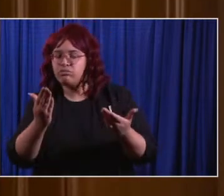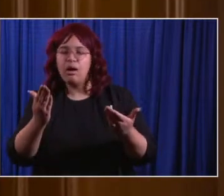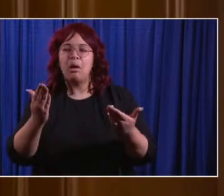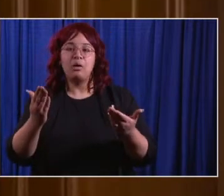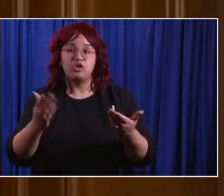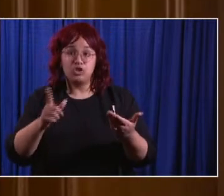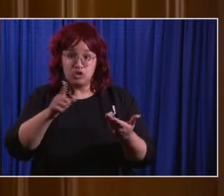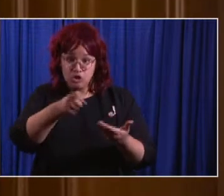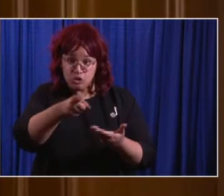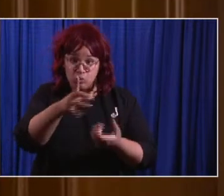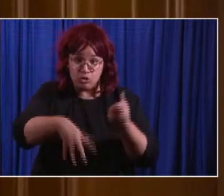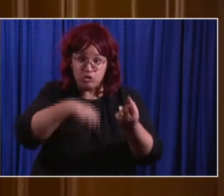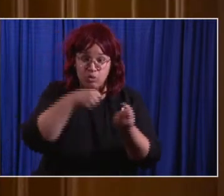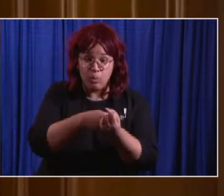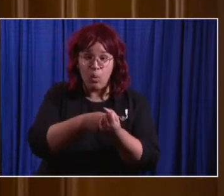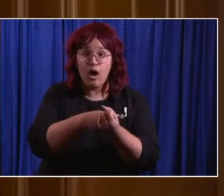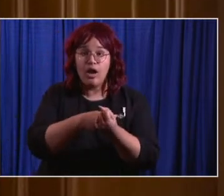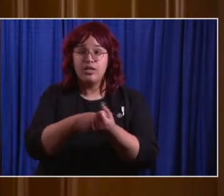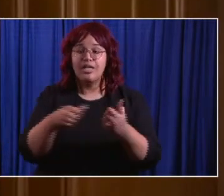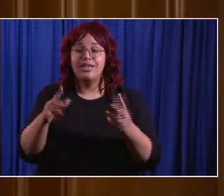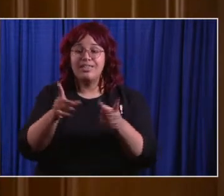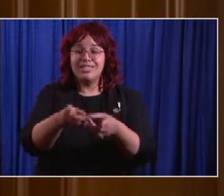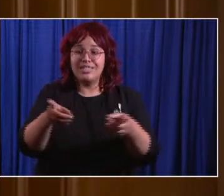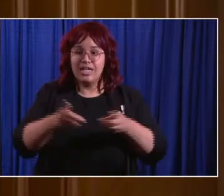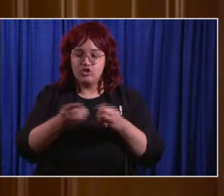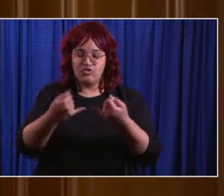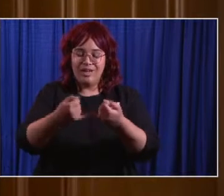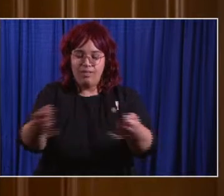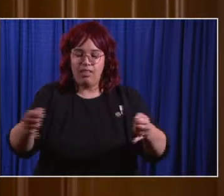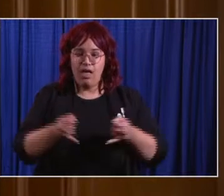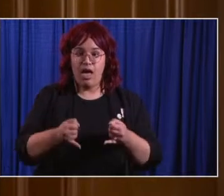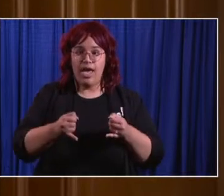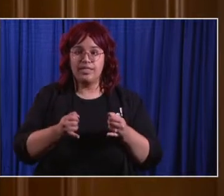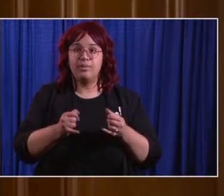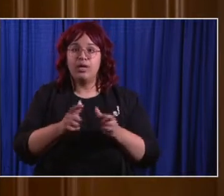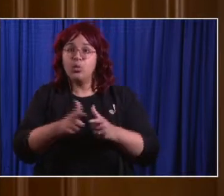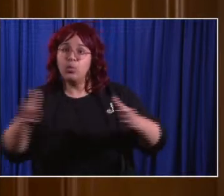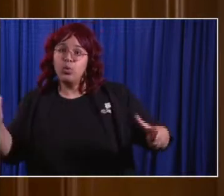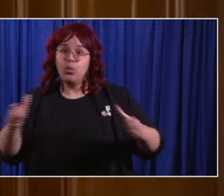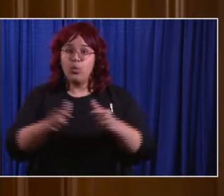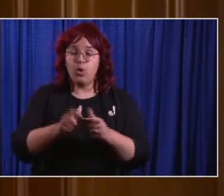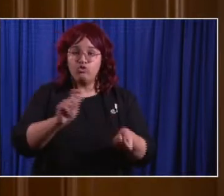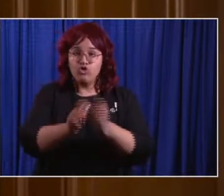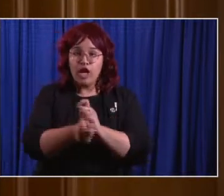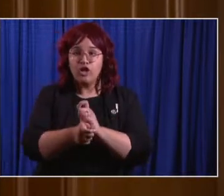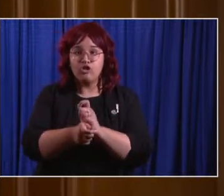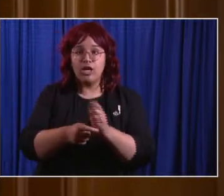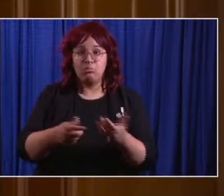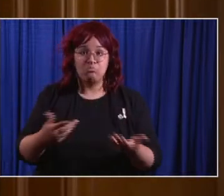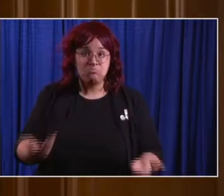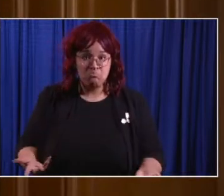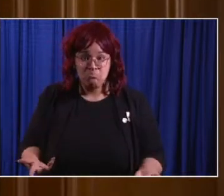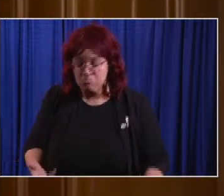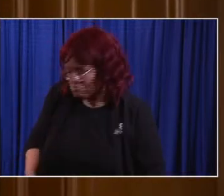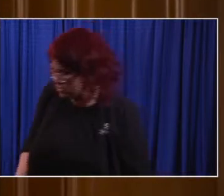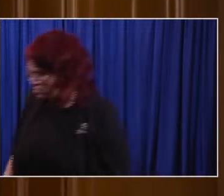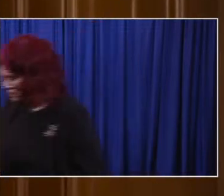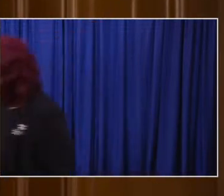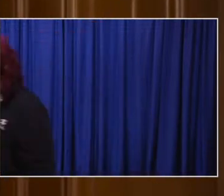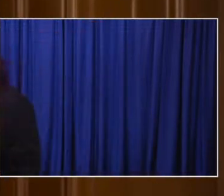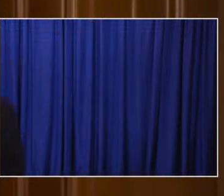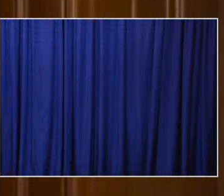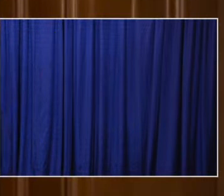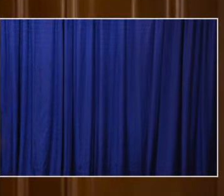to happen. You know, look, we are dealing with new laws, and you know, we need to follow the new law, and this is going to